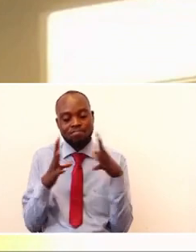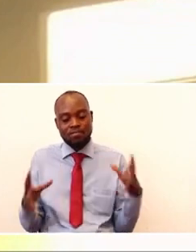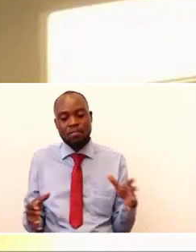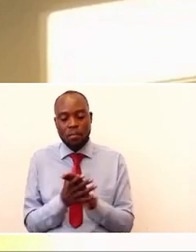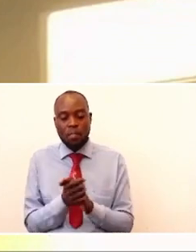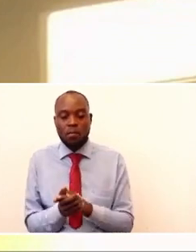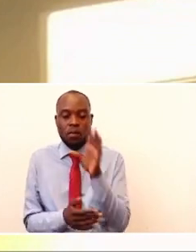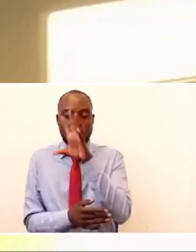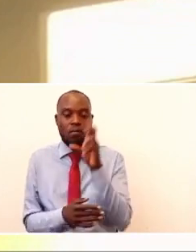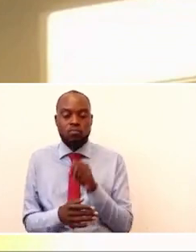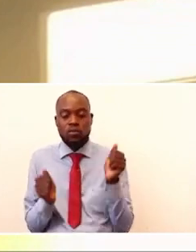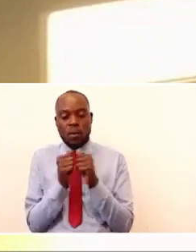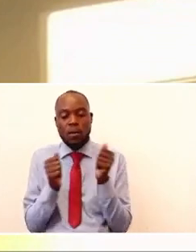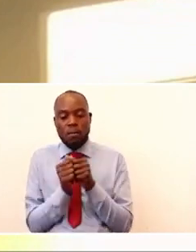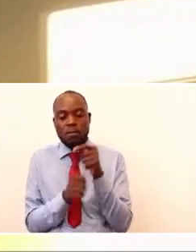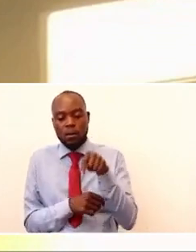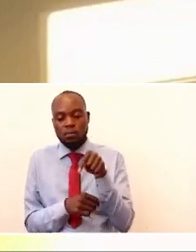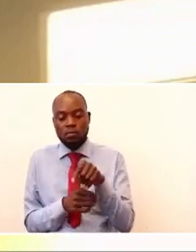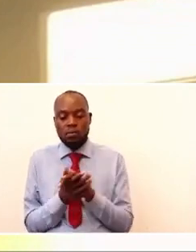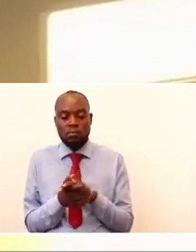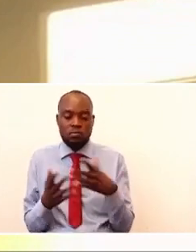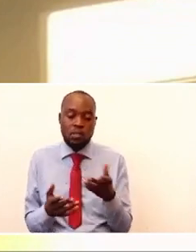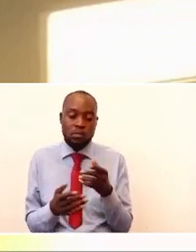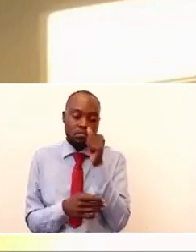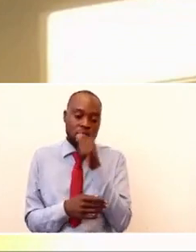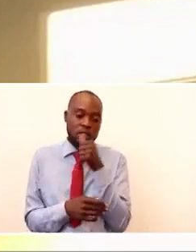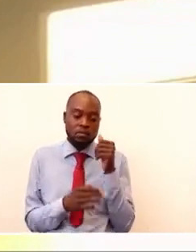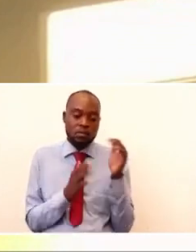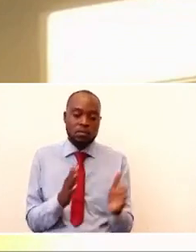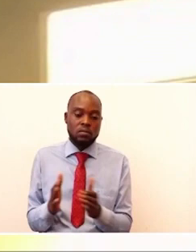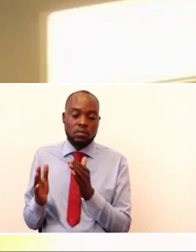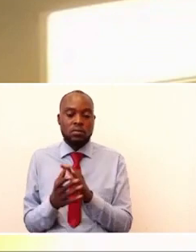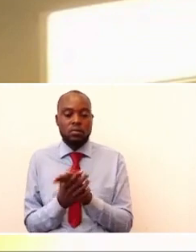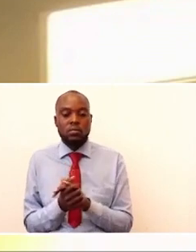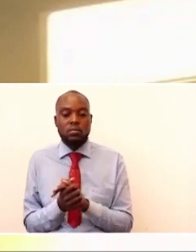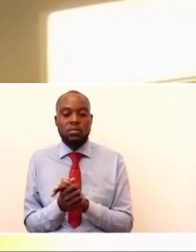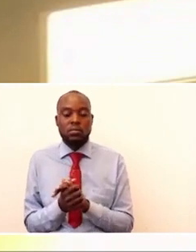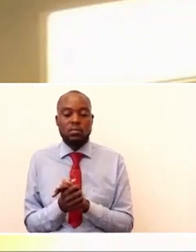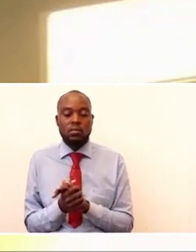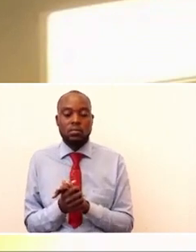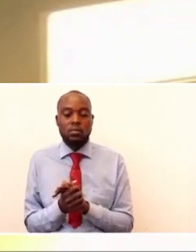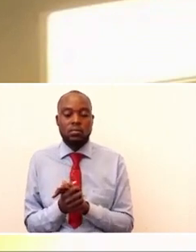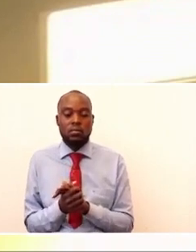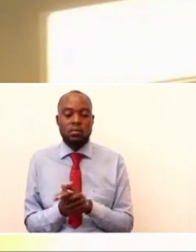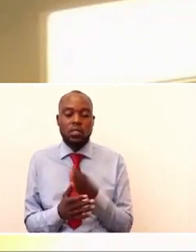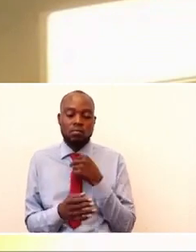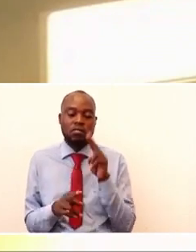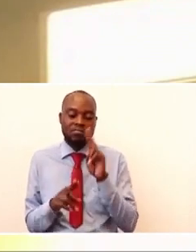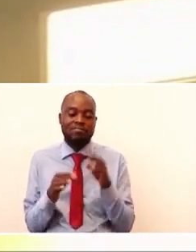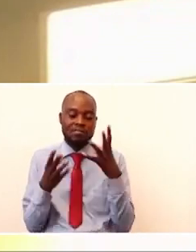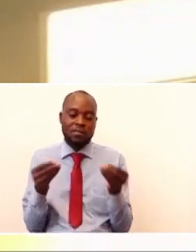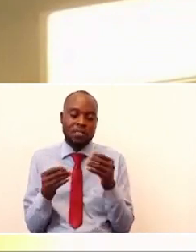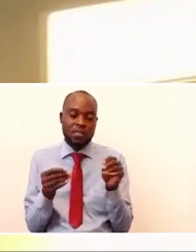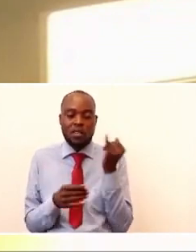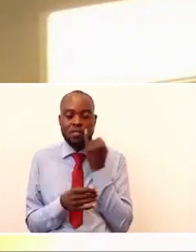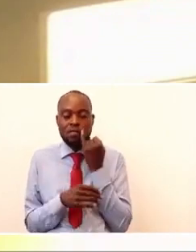Africa, as in par with private sector capital flows. And remittances will be incredibly easier if people don't